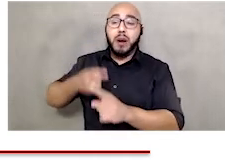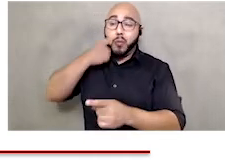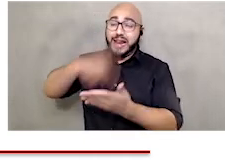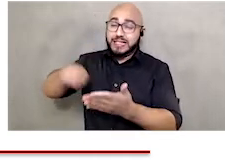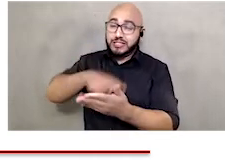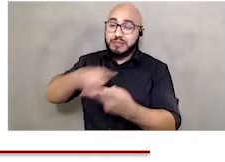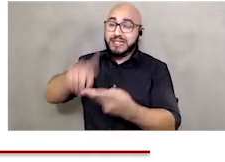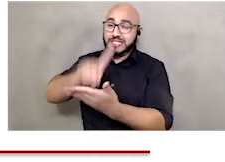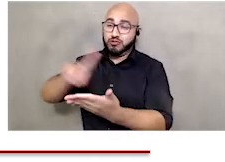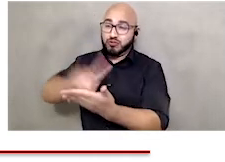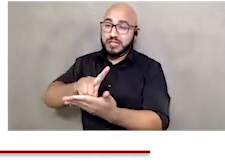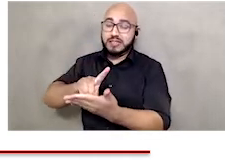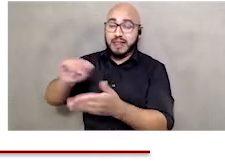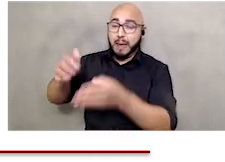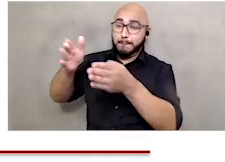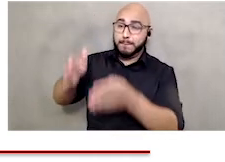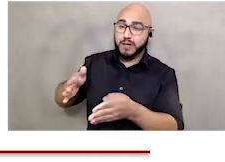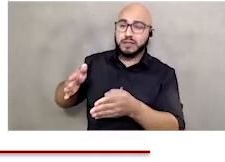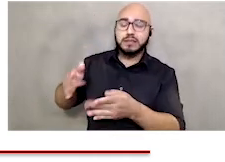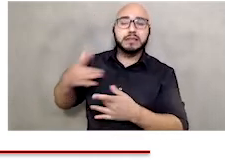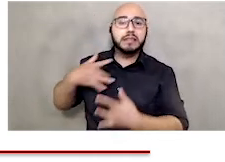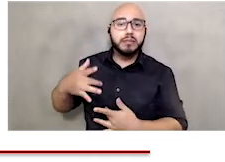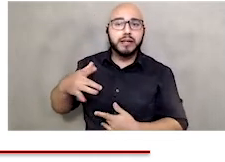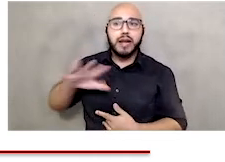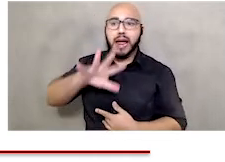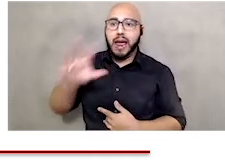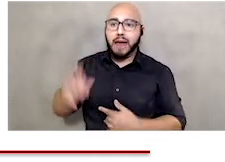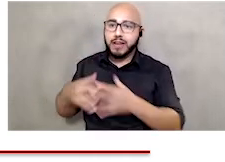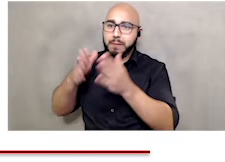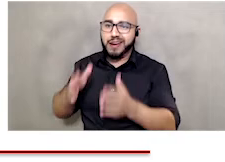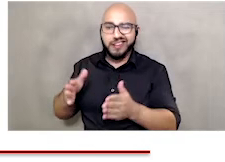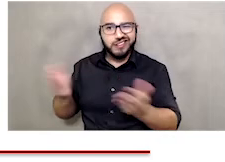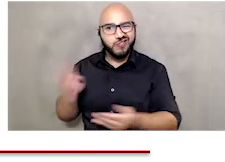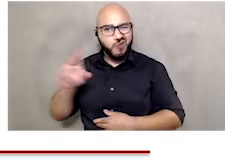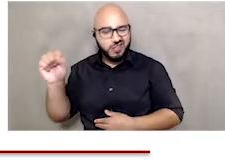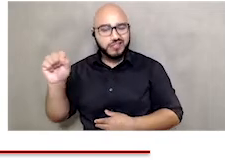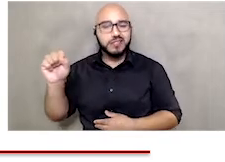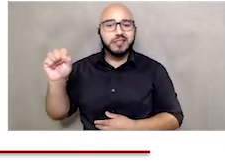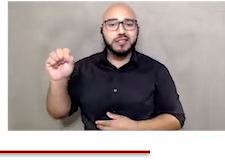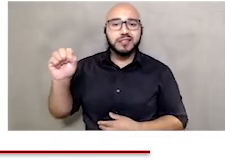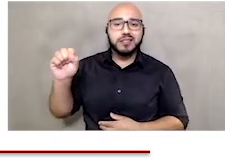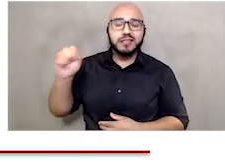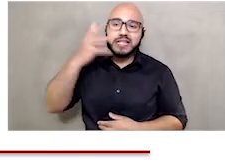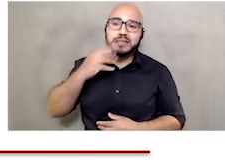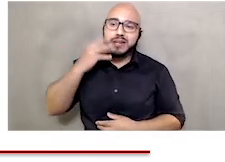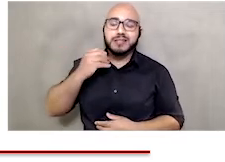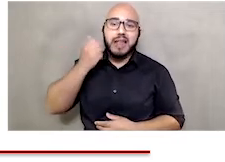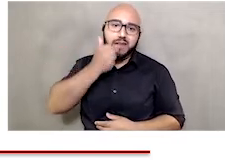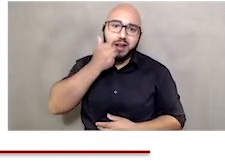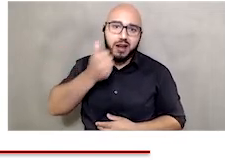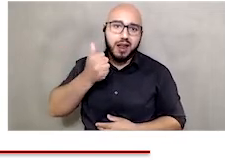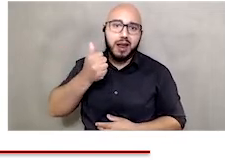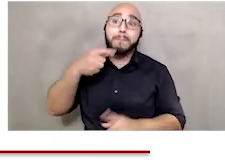that individuals, generally African Americans in the US, experience in addition to daily life stress.